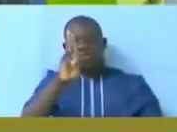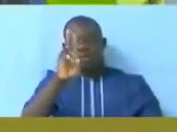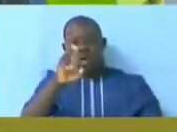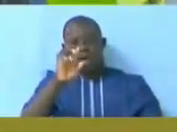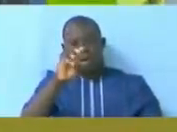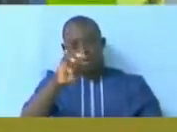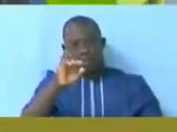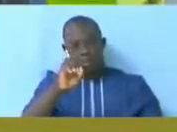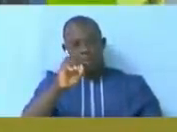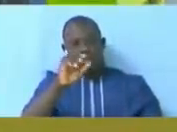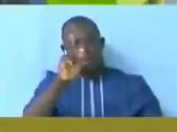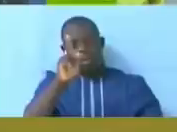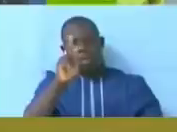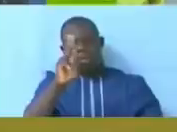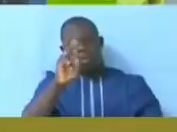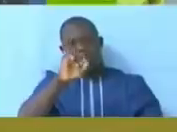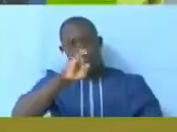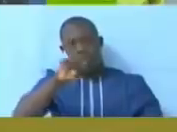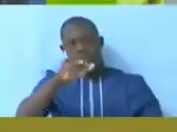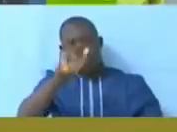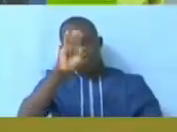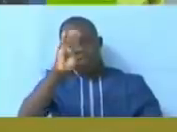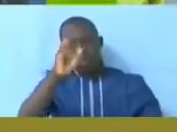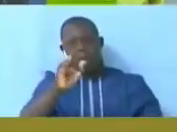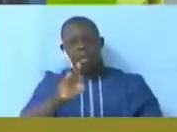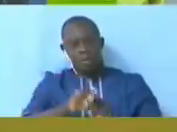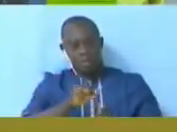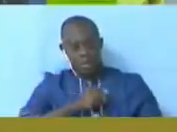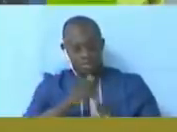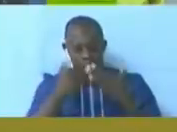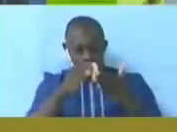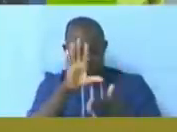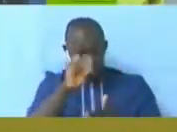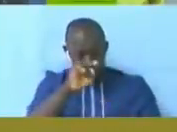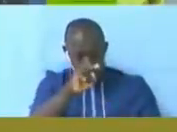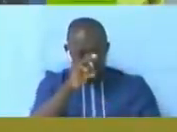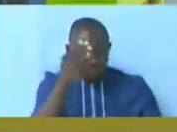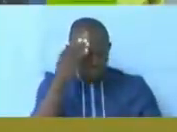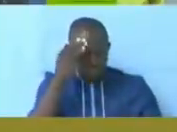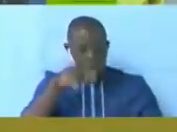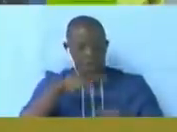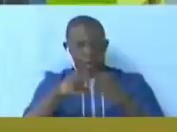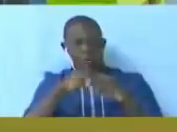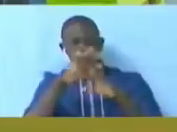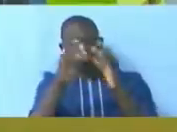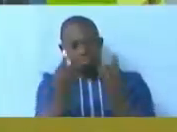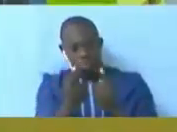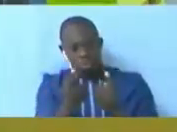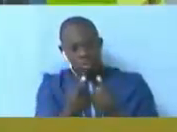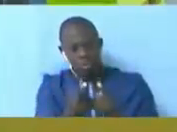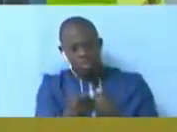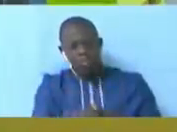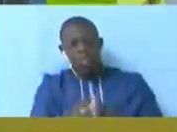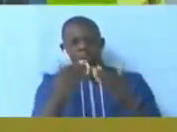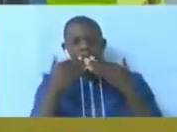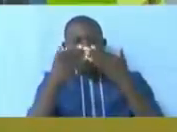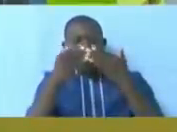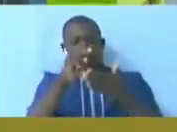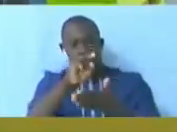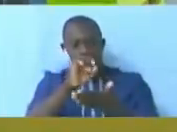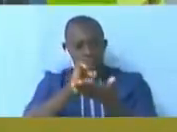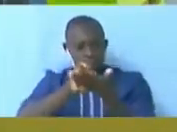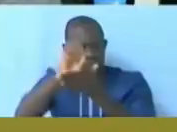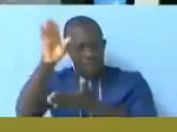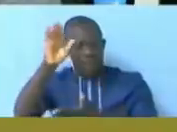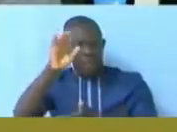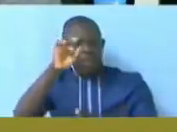NIA kafai Numo Kujabi. Told him, did you realize? Konya kaya ko ye fanya inkalamu taliban. The information that you gave to UN